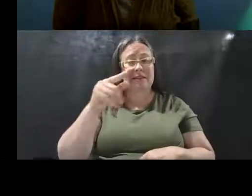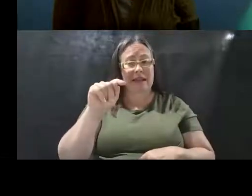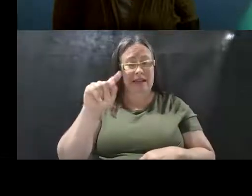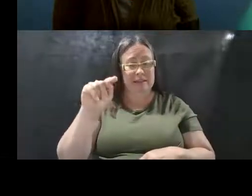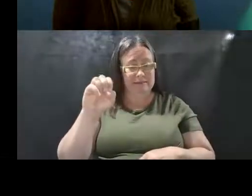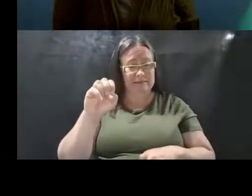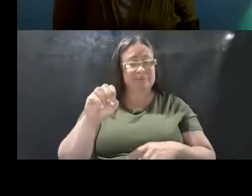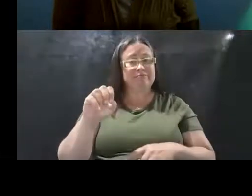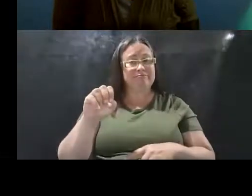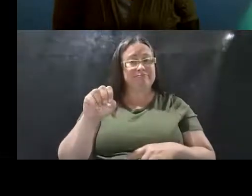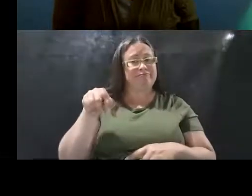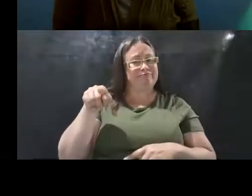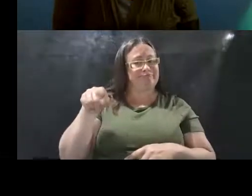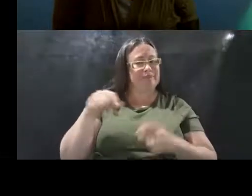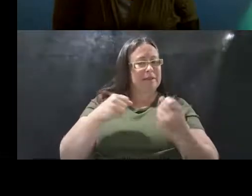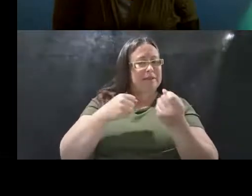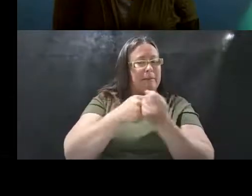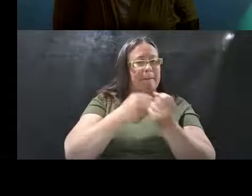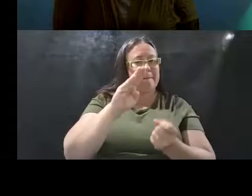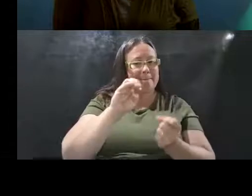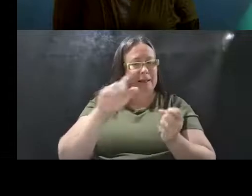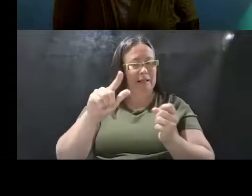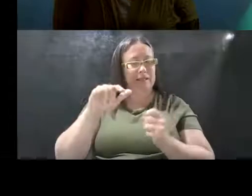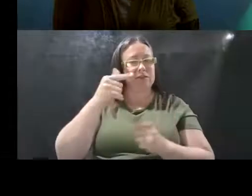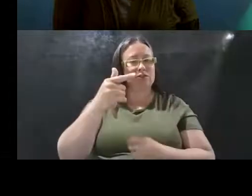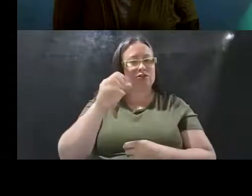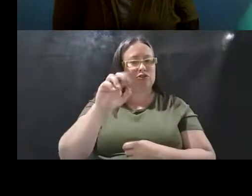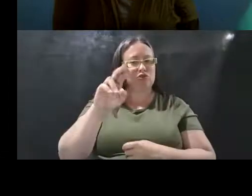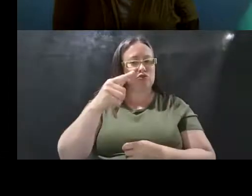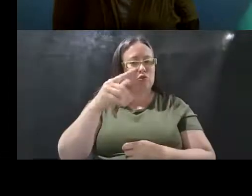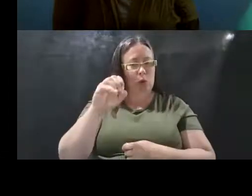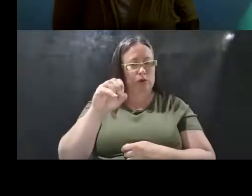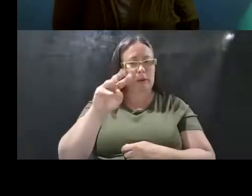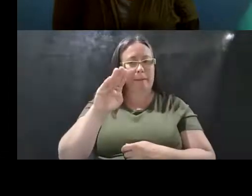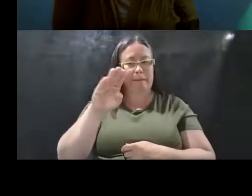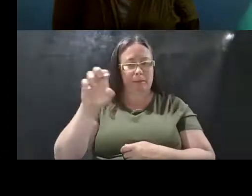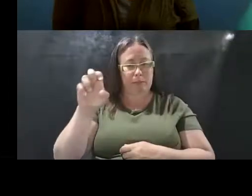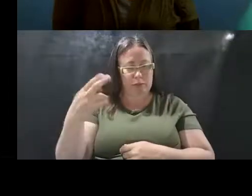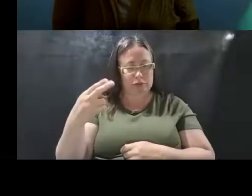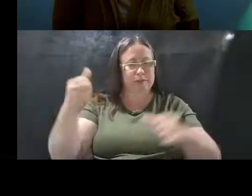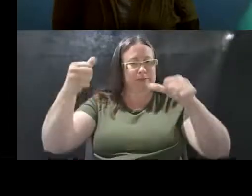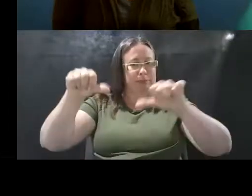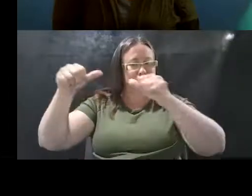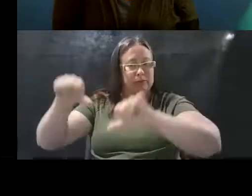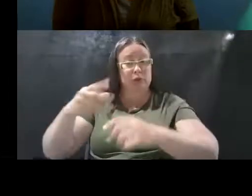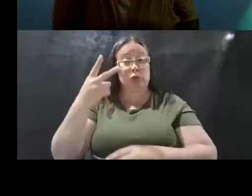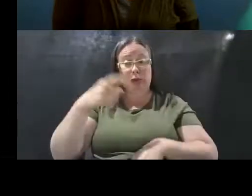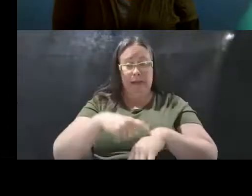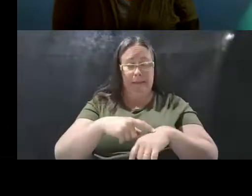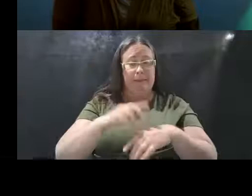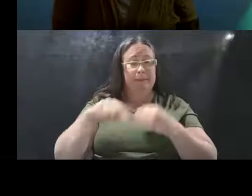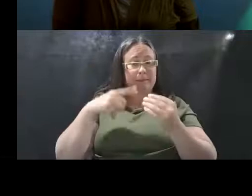actually sponsored a bill that George Bush vetoed twice on providing federal funding